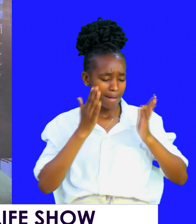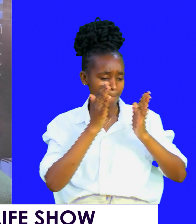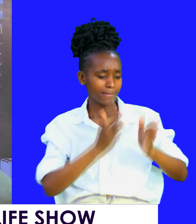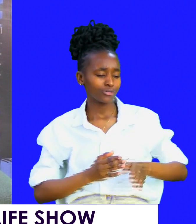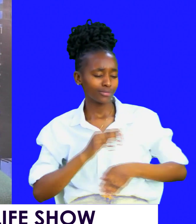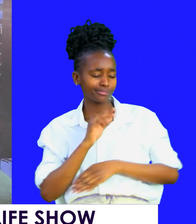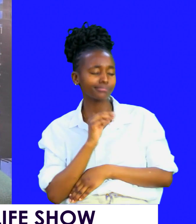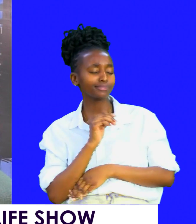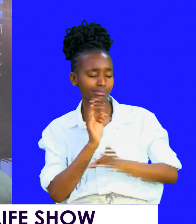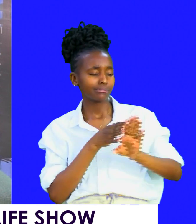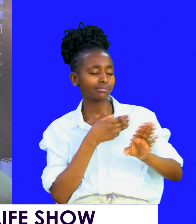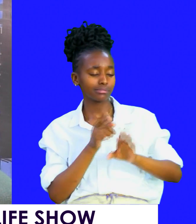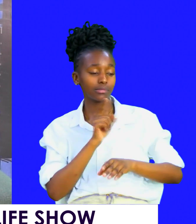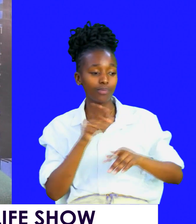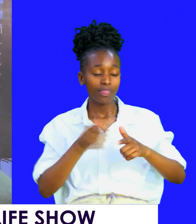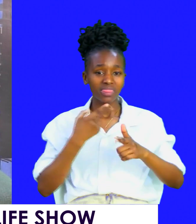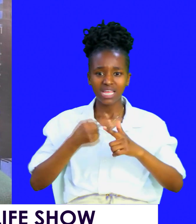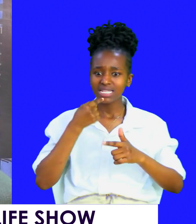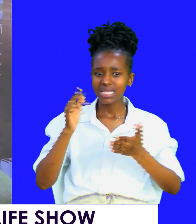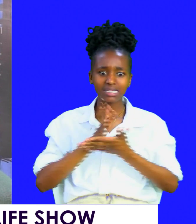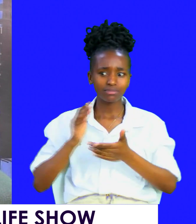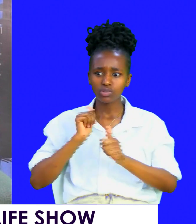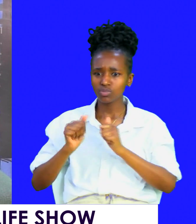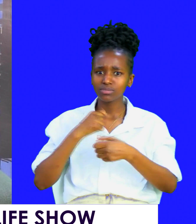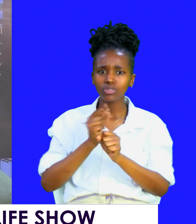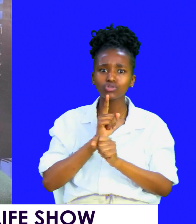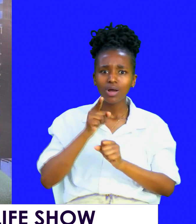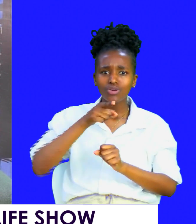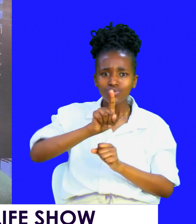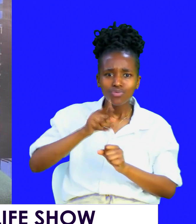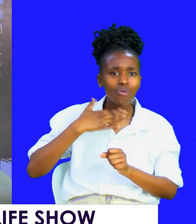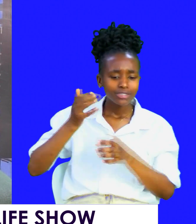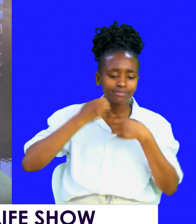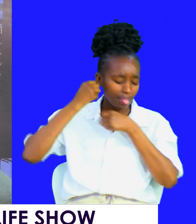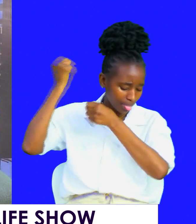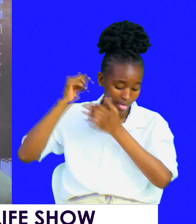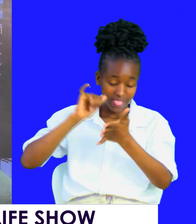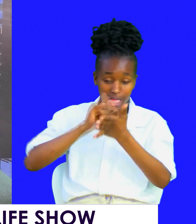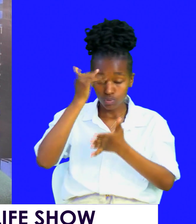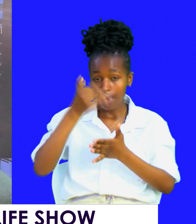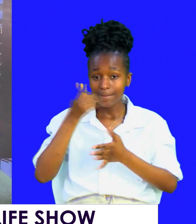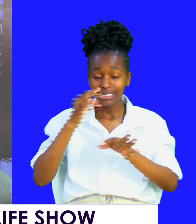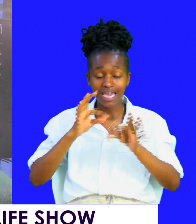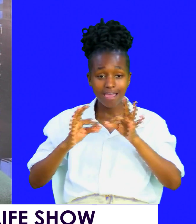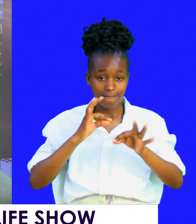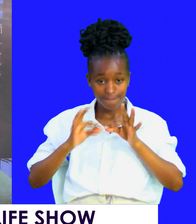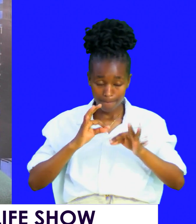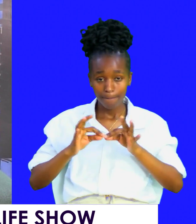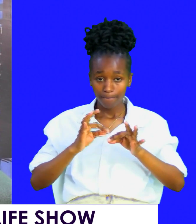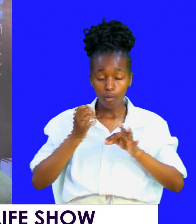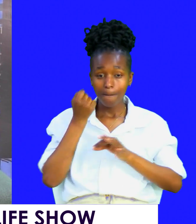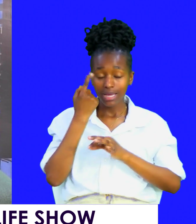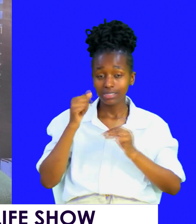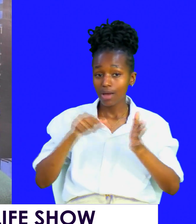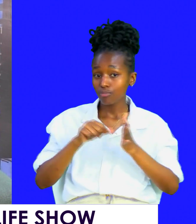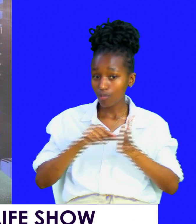but what they say may push you to suicide. That's why you need to diagnose. It is from what source? What is